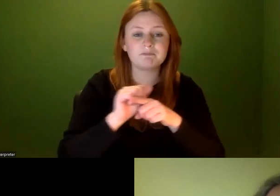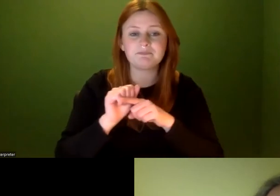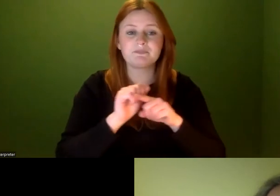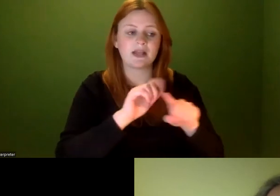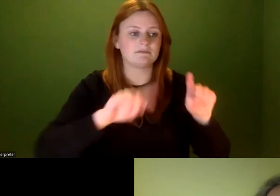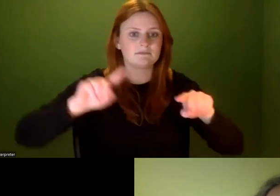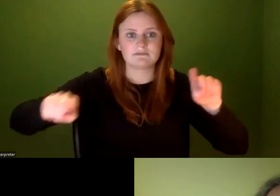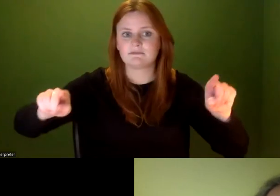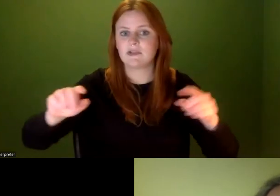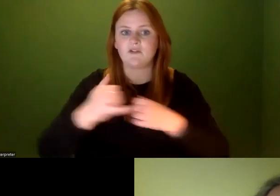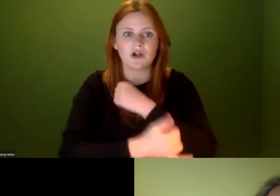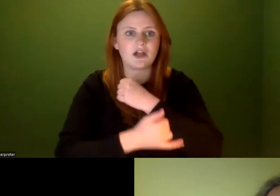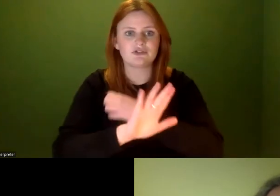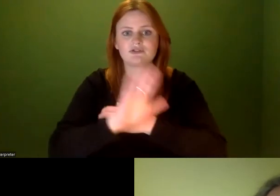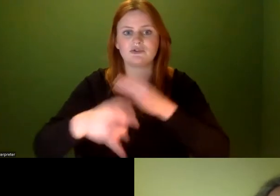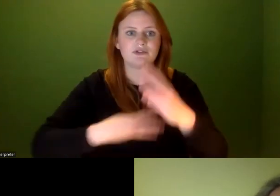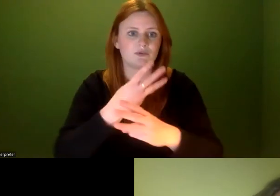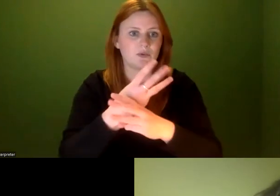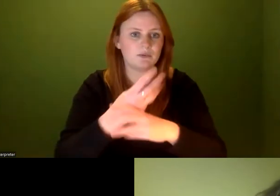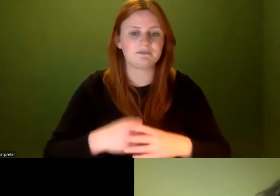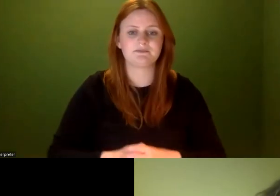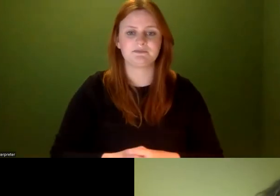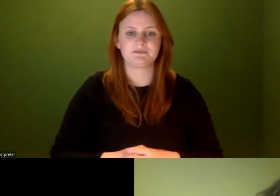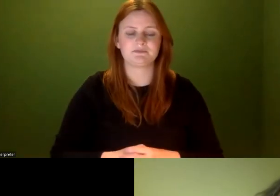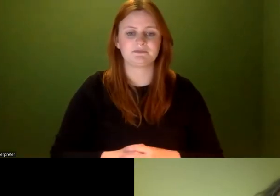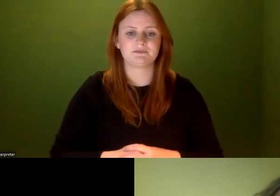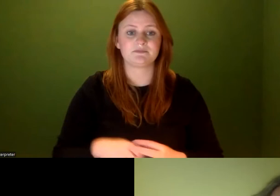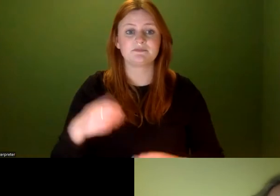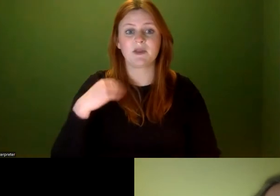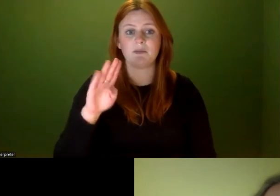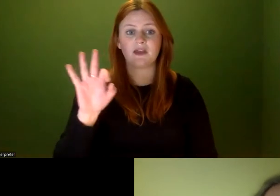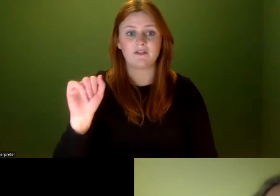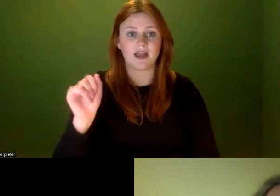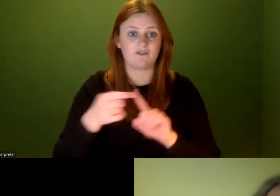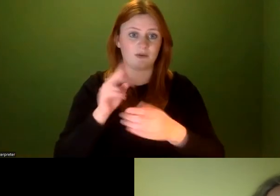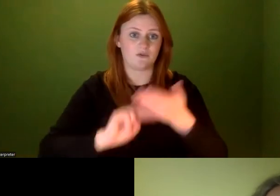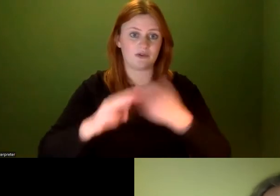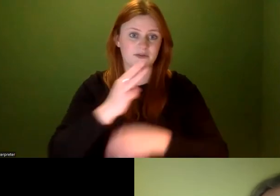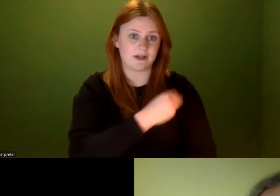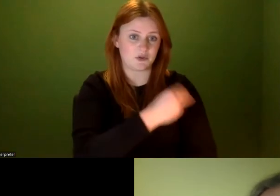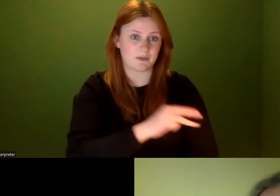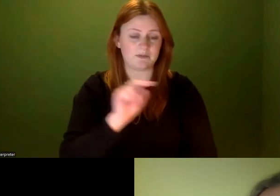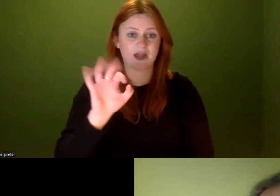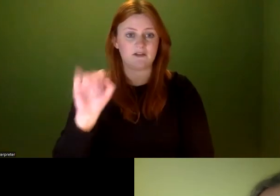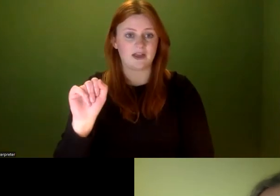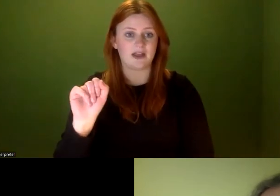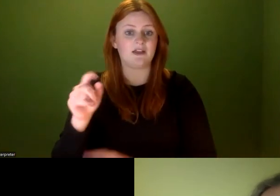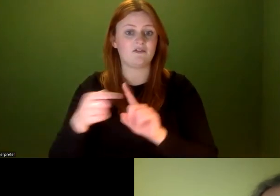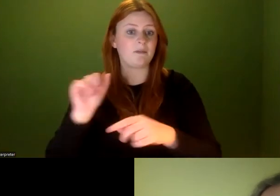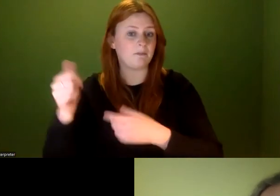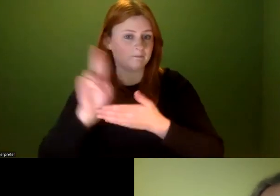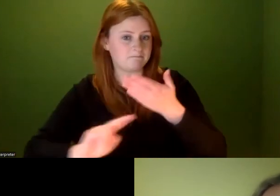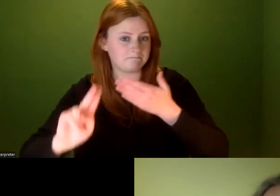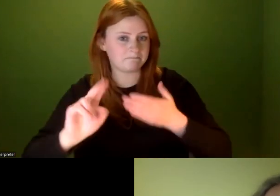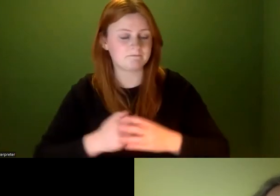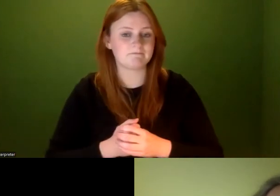around the globe. She has a BFA from U of M and an MFA from NASCAD University and is a member